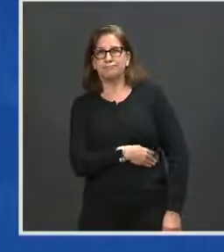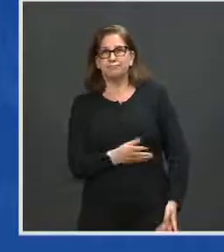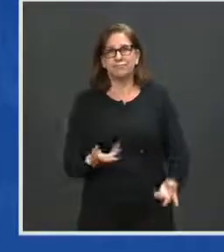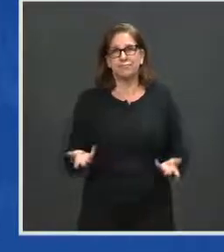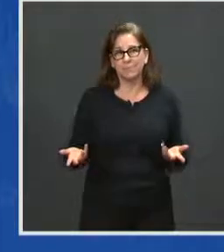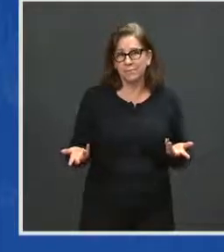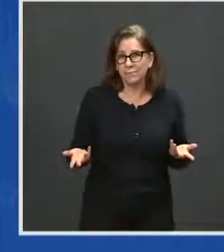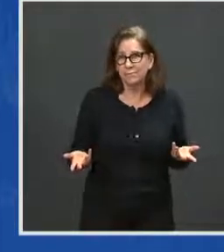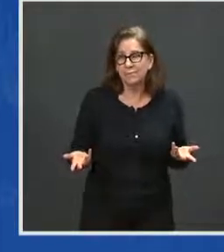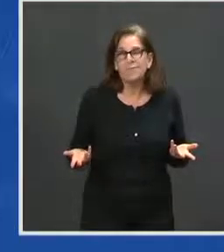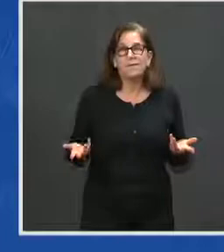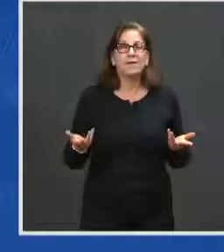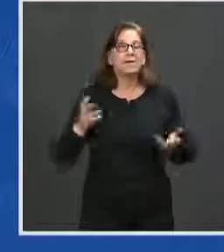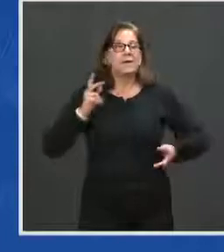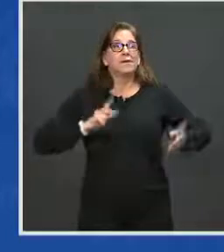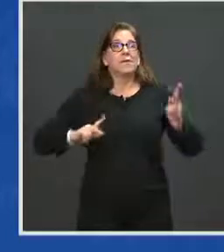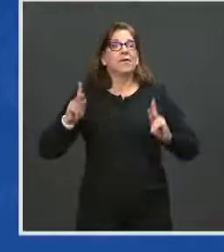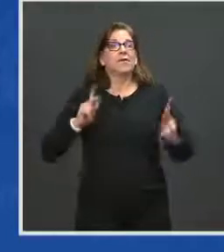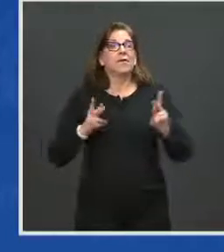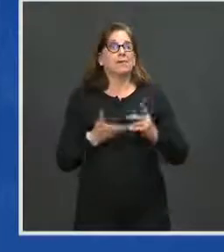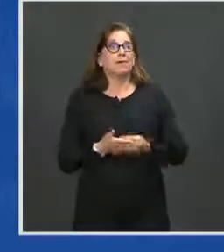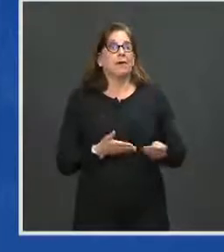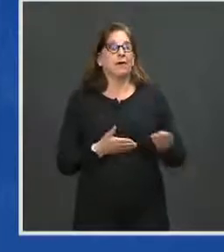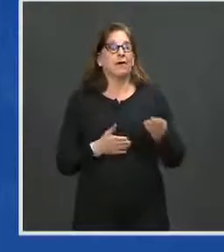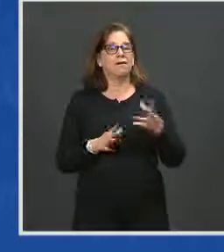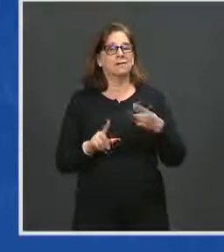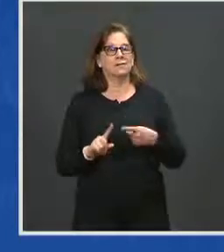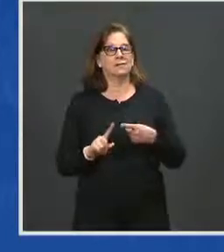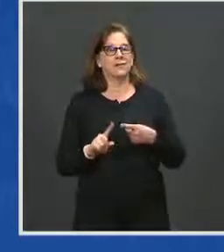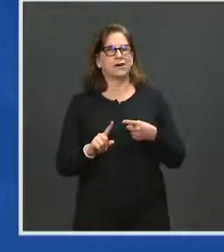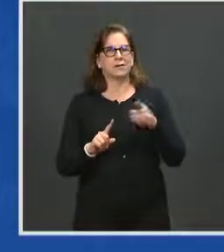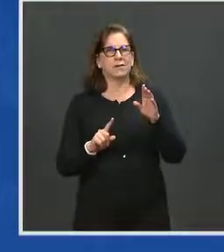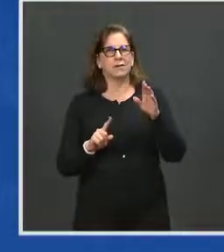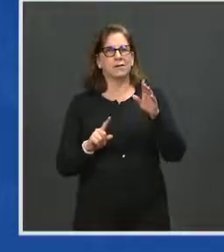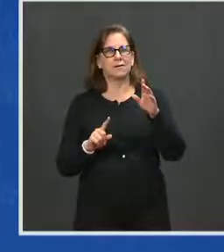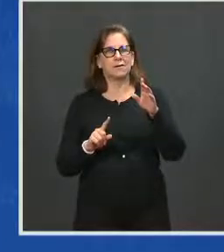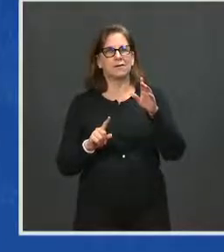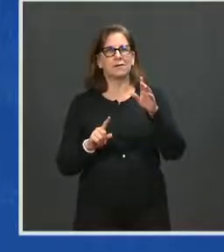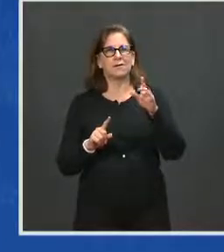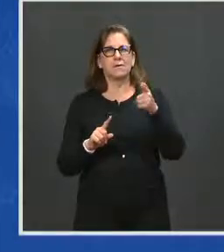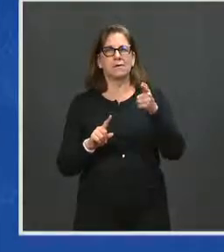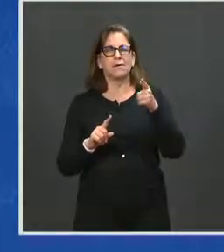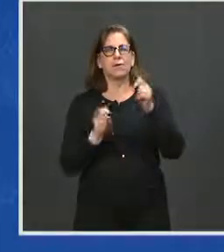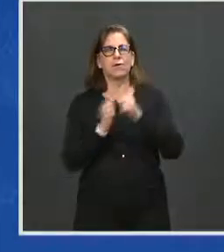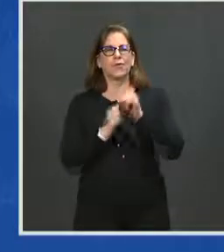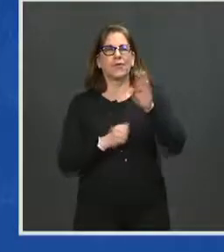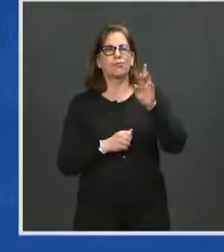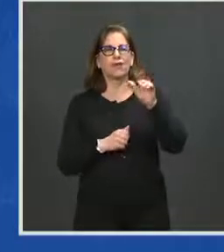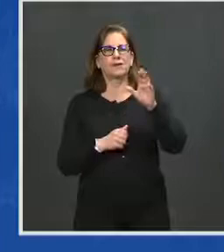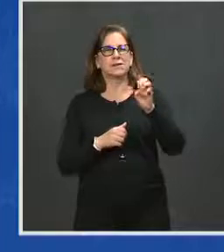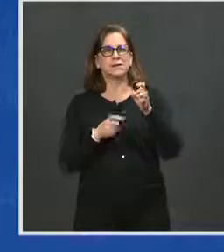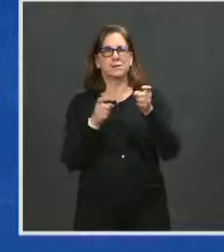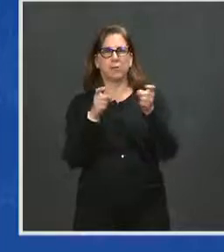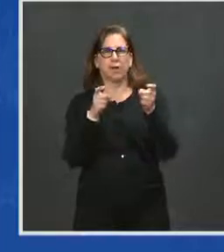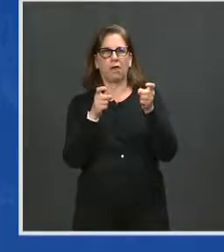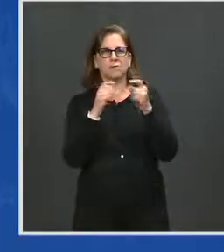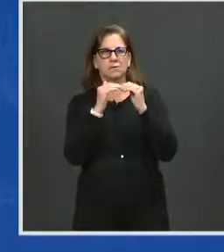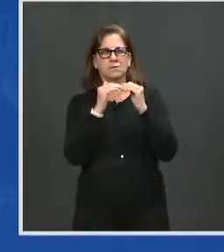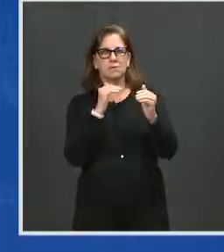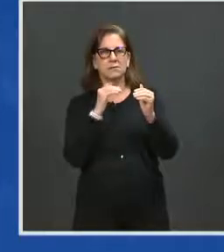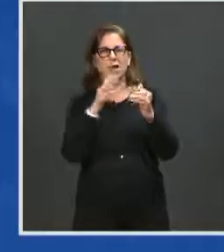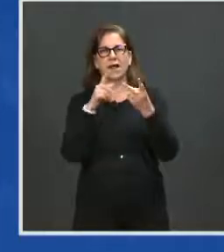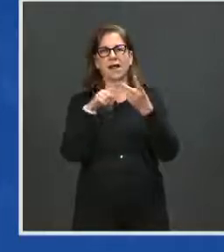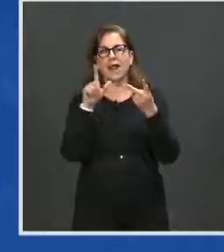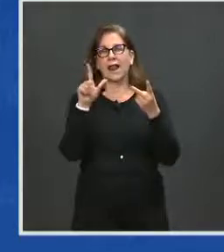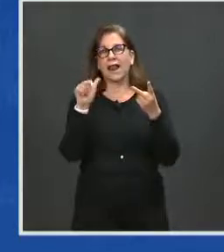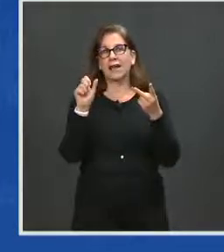purchase certain kinds of stabilizing braces that, when attached to a pistol, effectively convert it into a